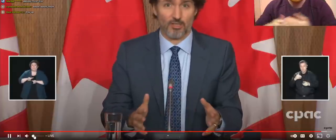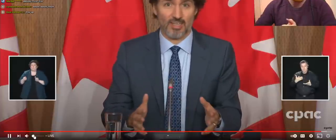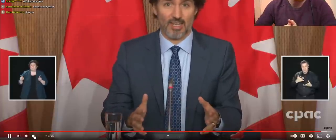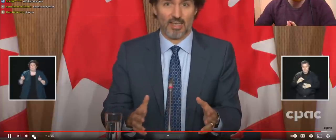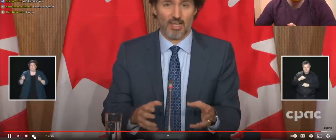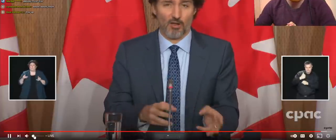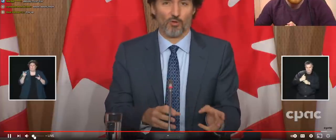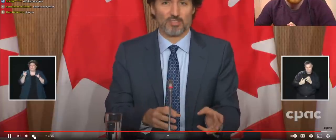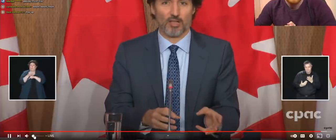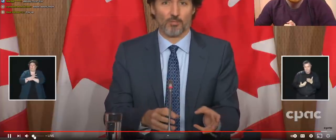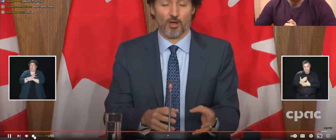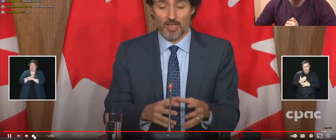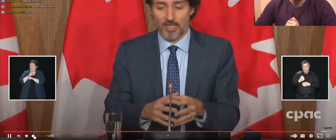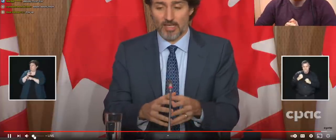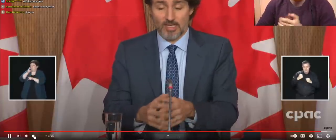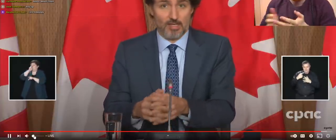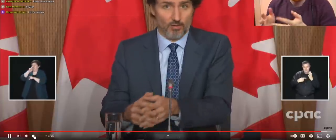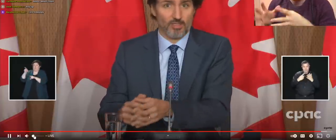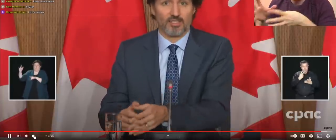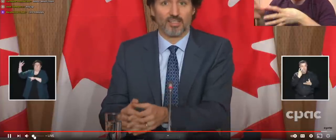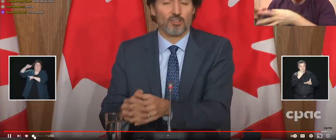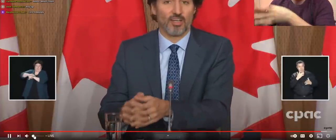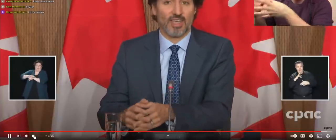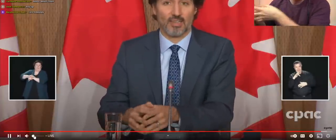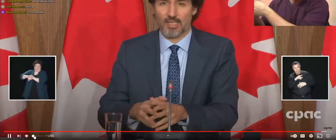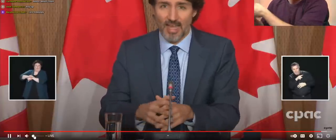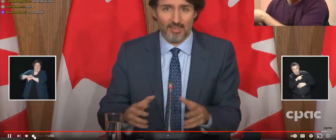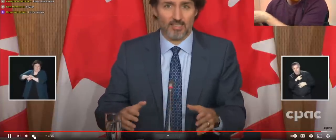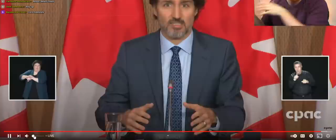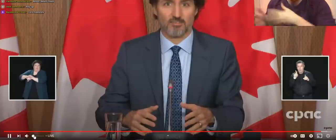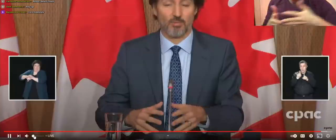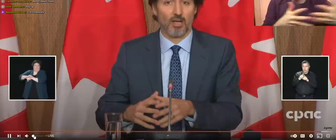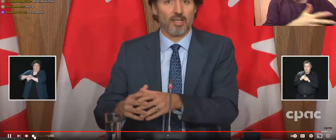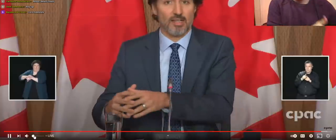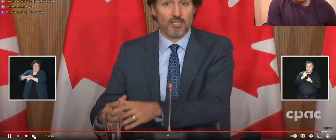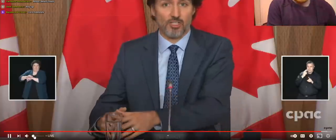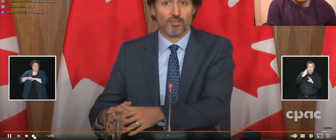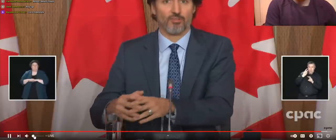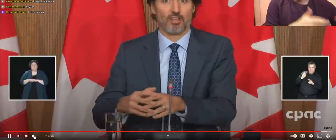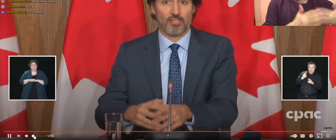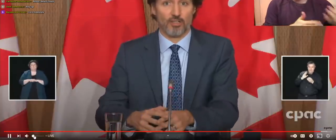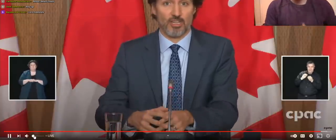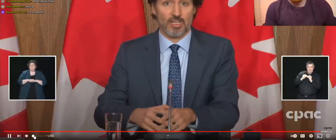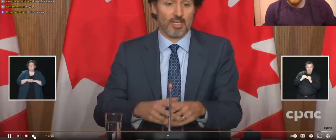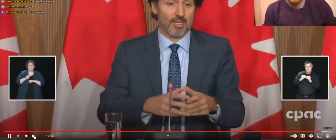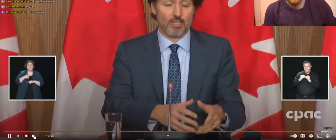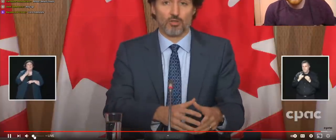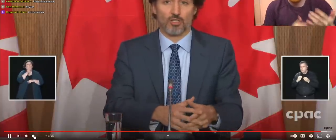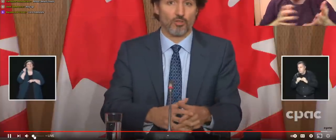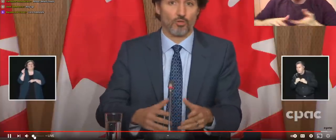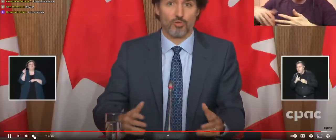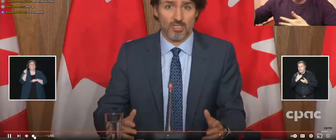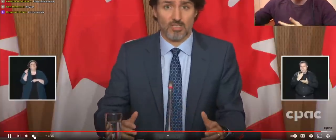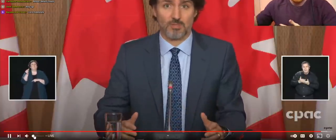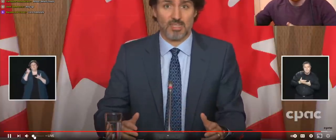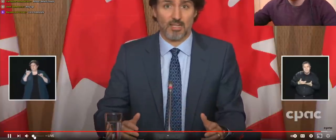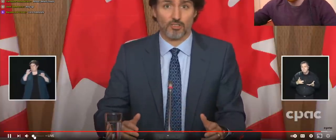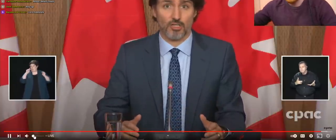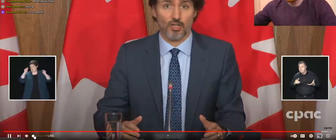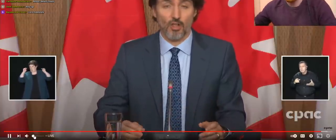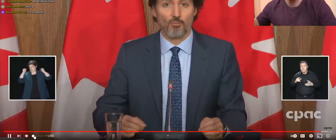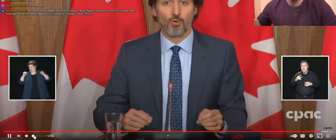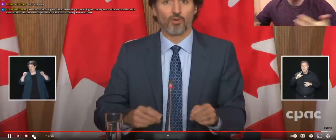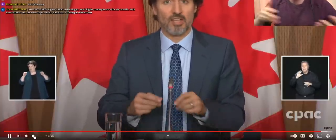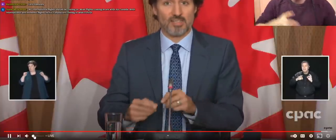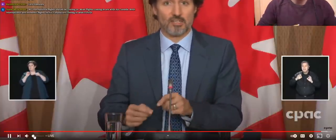everyone to do if they've received a benefit, because why not take the money that you would have paid in taxes, invest it, make a little bit of extra money, and then pay your taxes in a